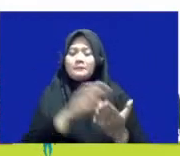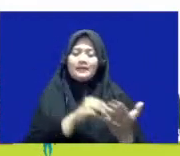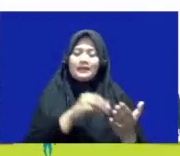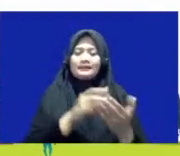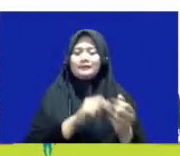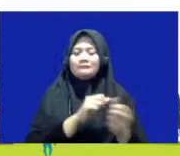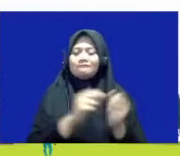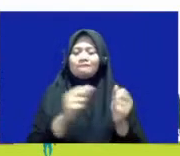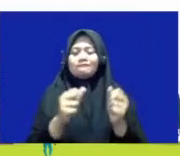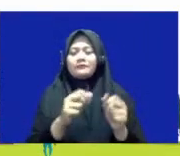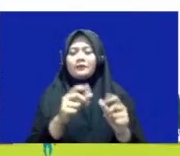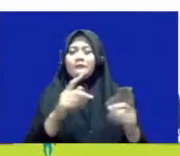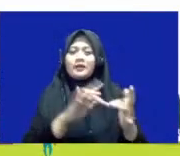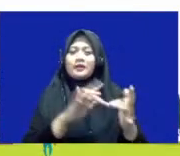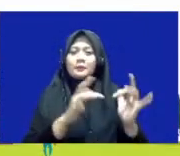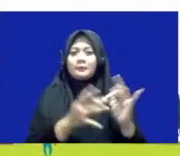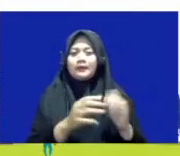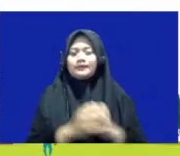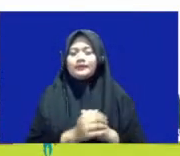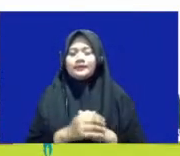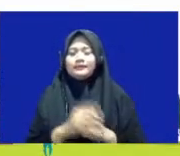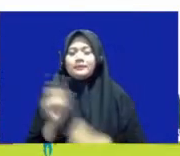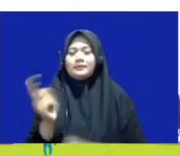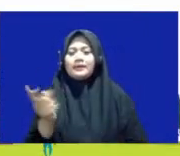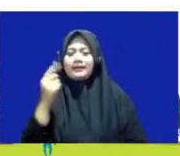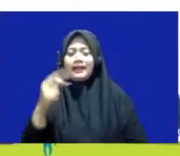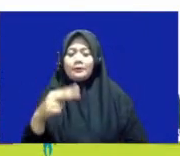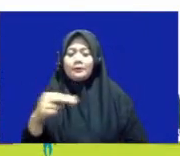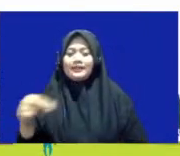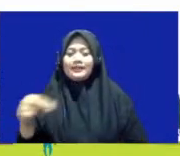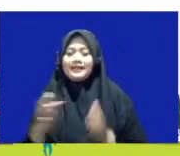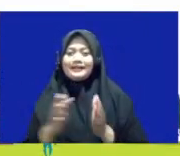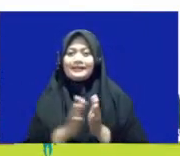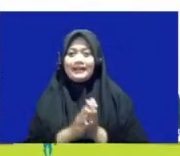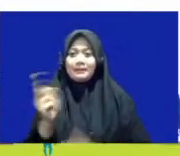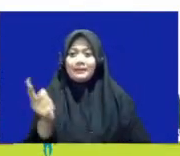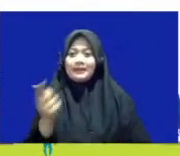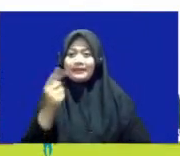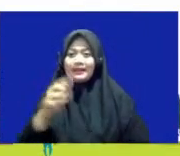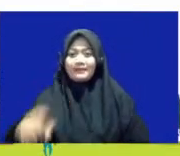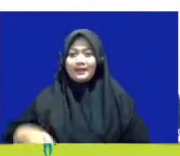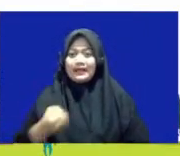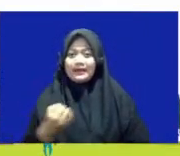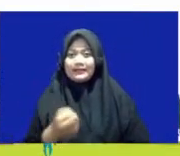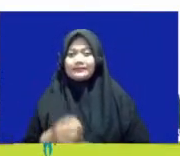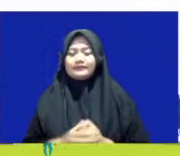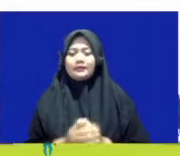enhancing disaster management capacity through youth engagement.